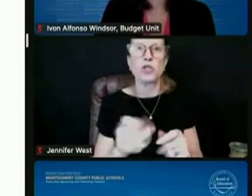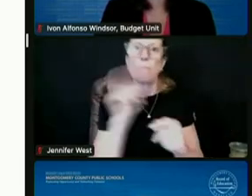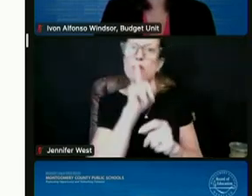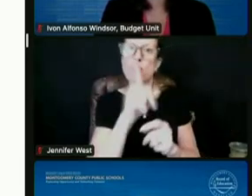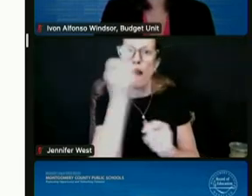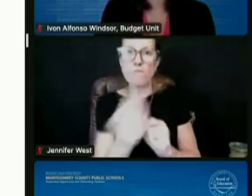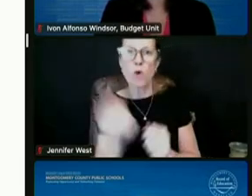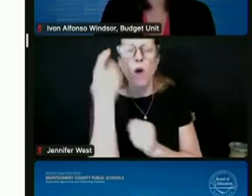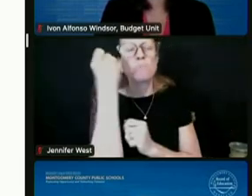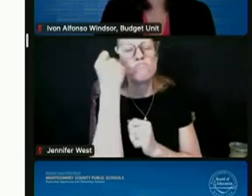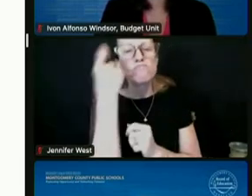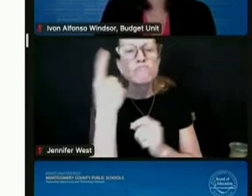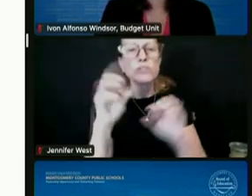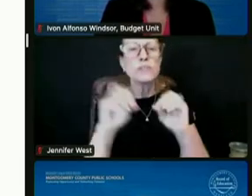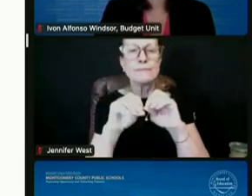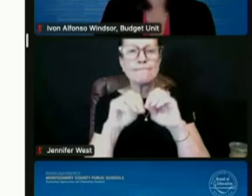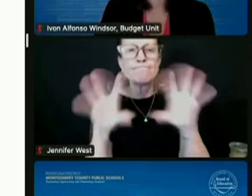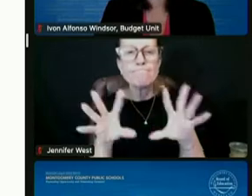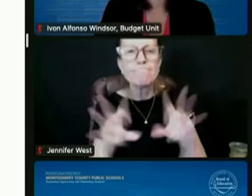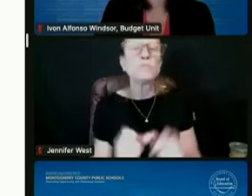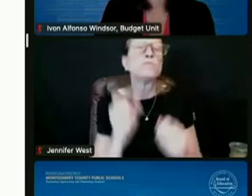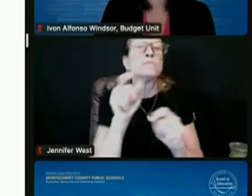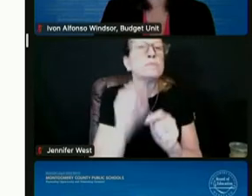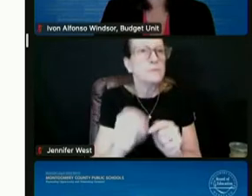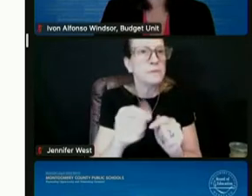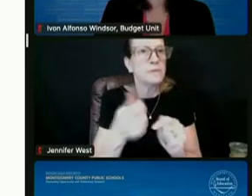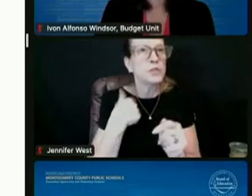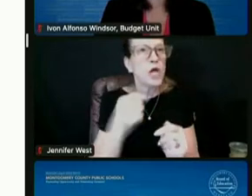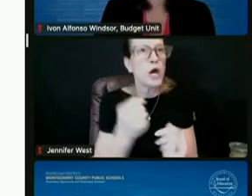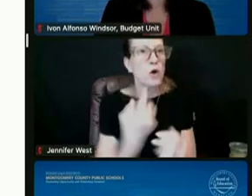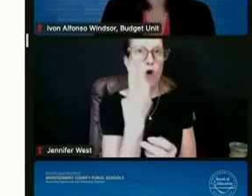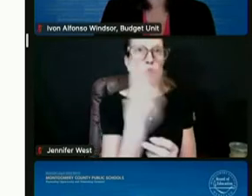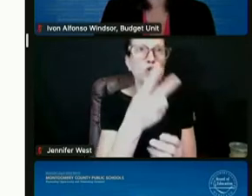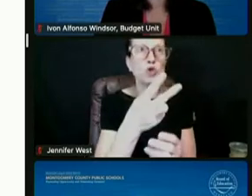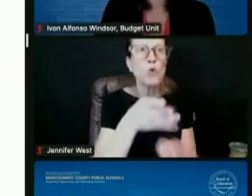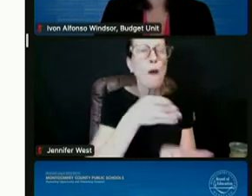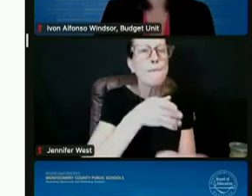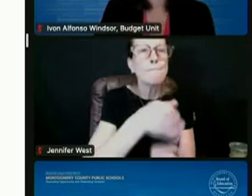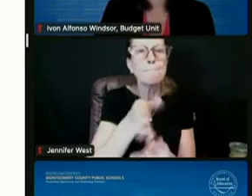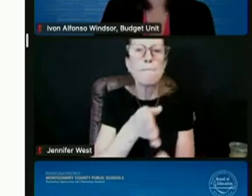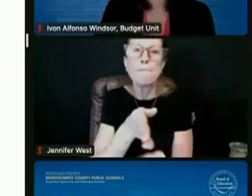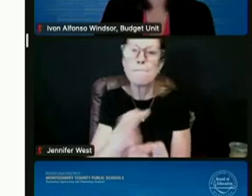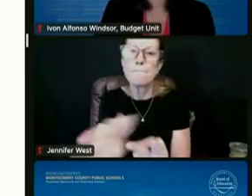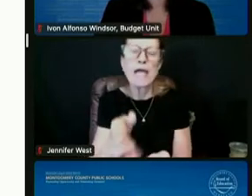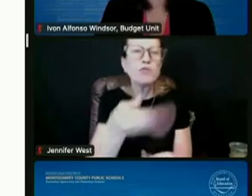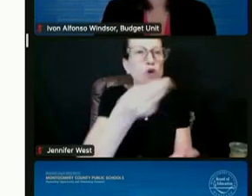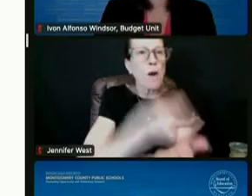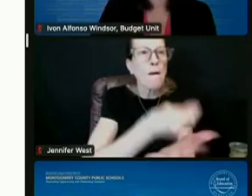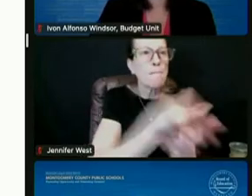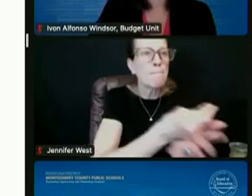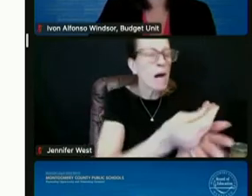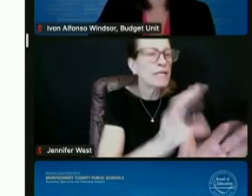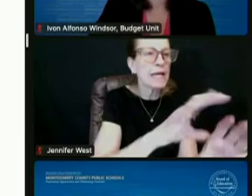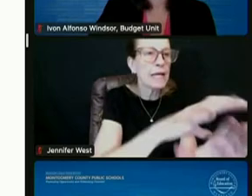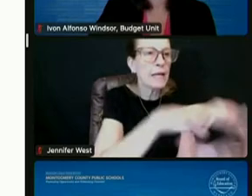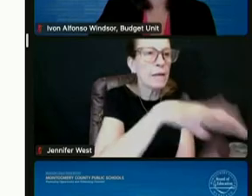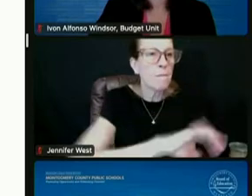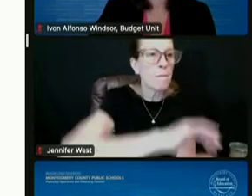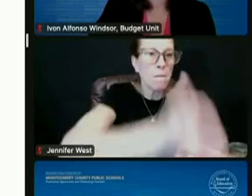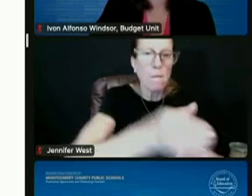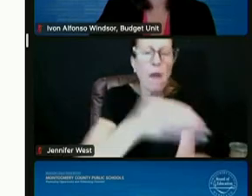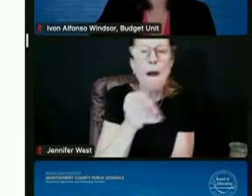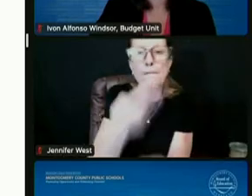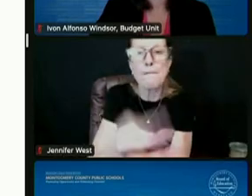page. And that is to address the fact that there are 2 major buckets of money that we draw from in Montgomery County Public